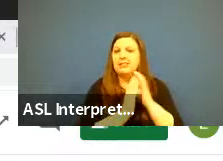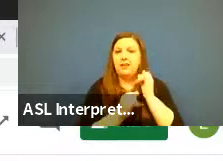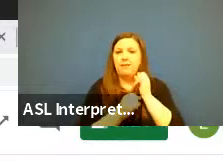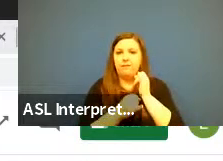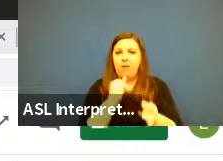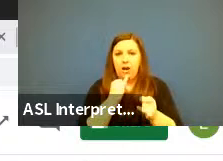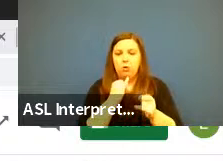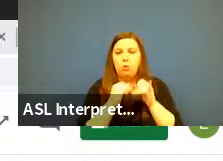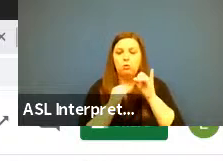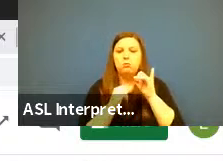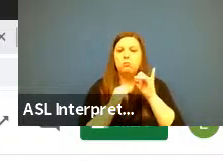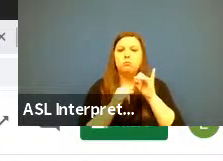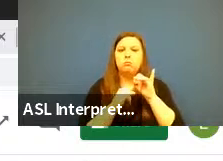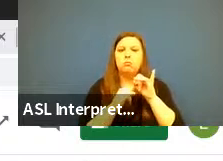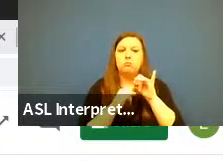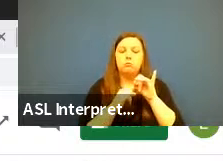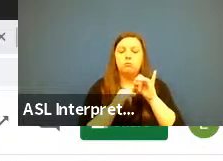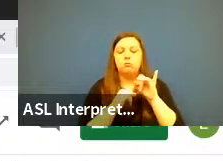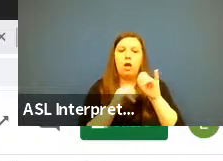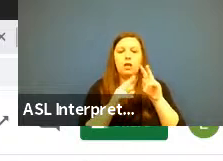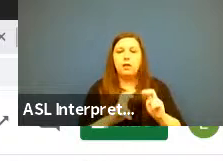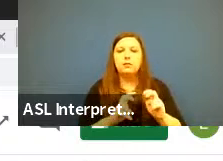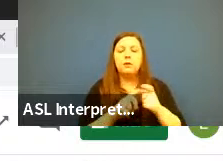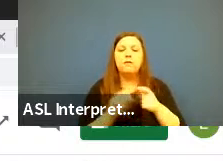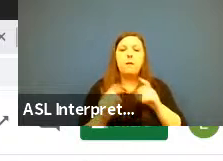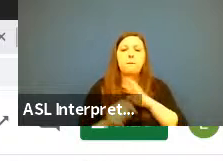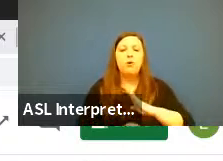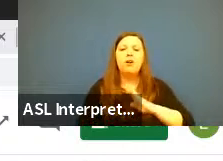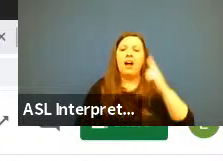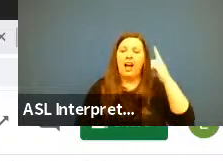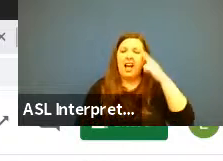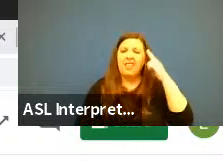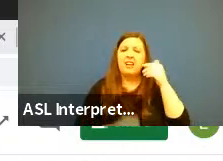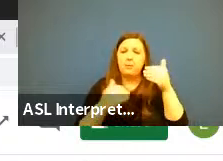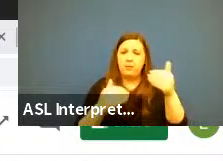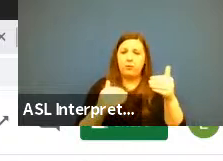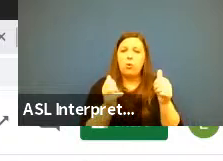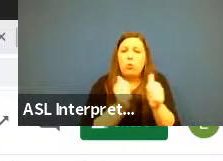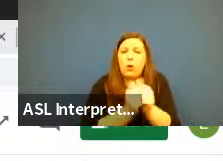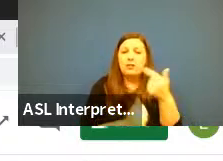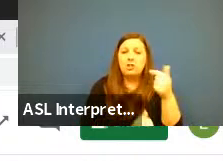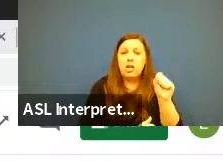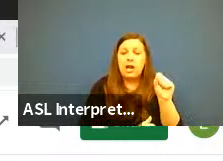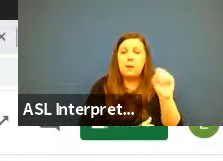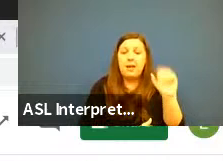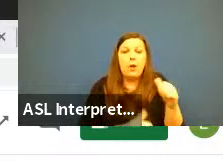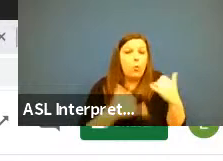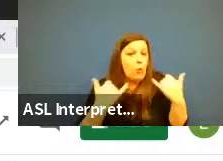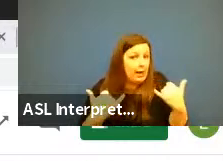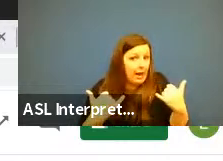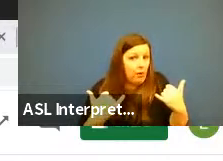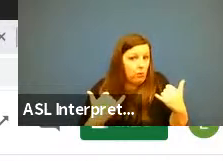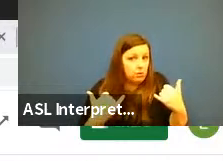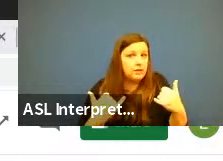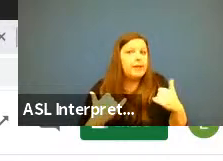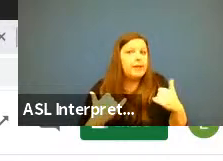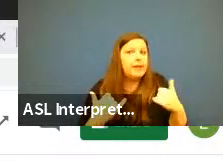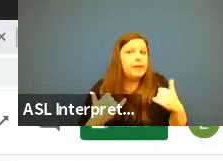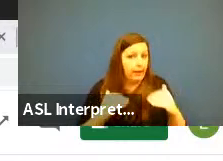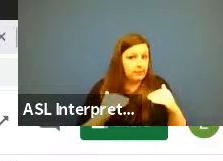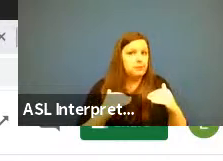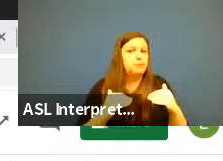of the pulse of the board, I think moving forward with GSBA right now would be the next